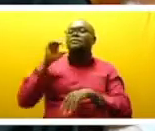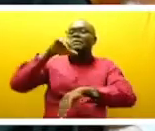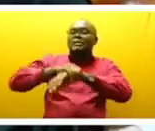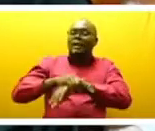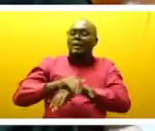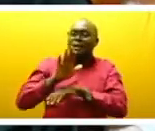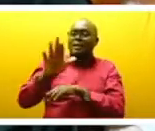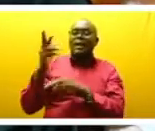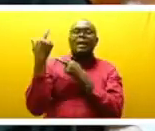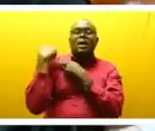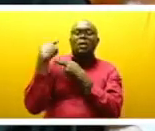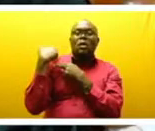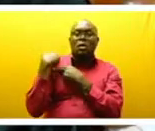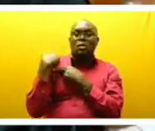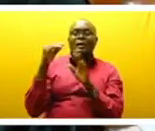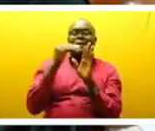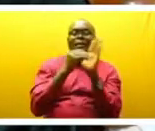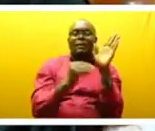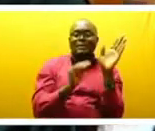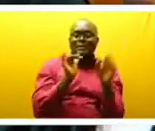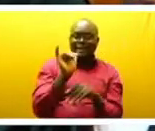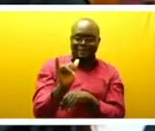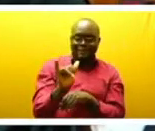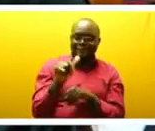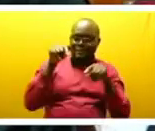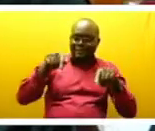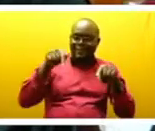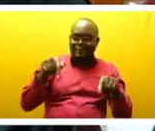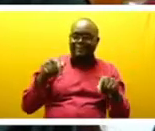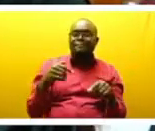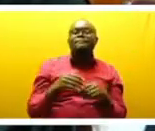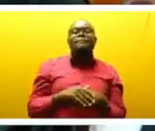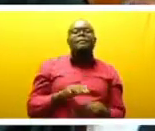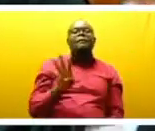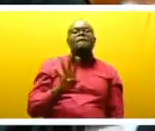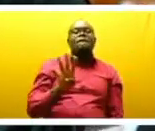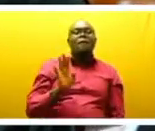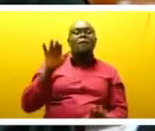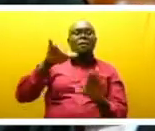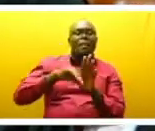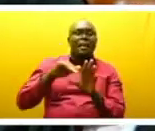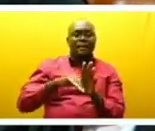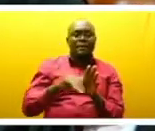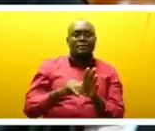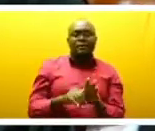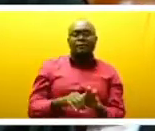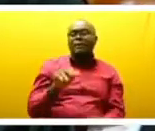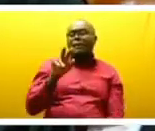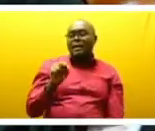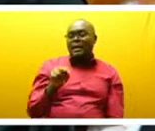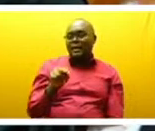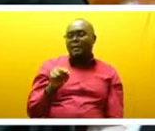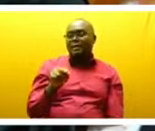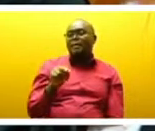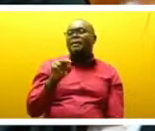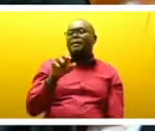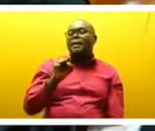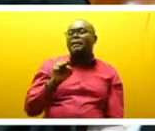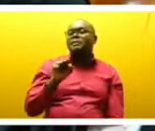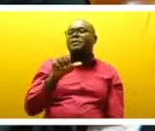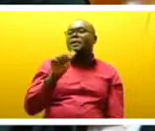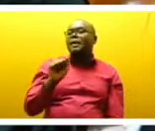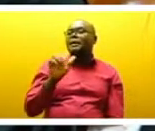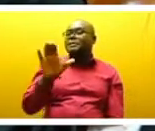role in the context that these 4 members of the NSAC